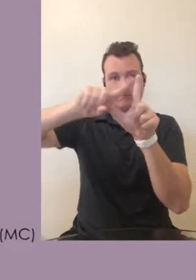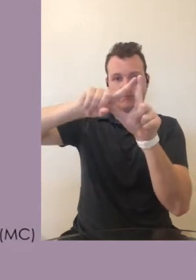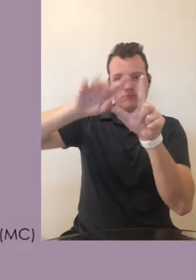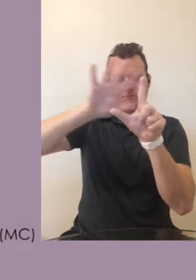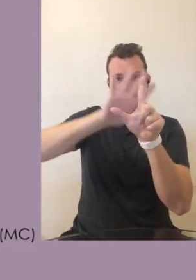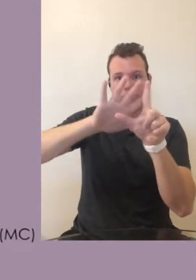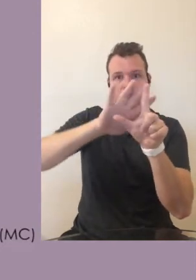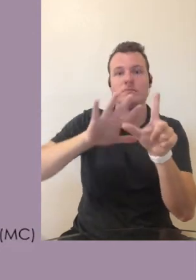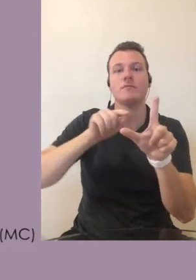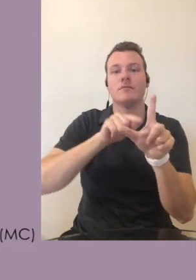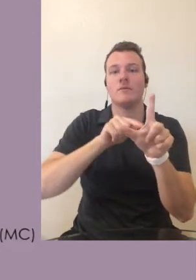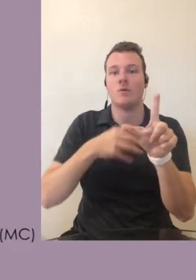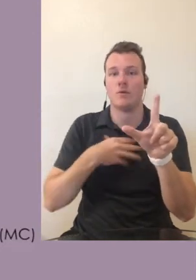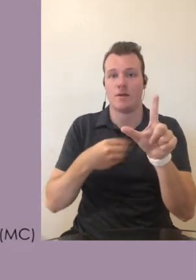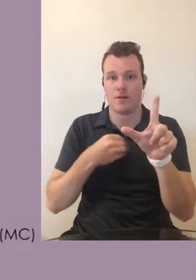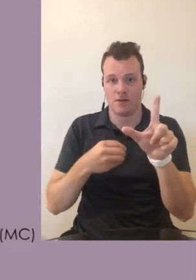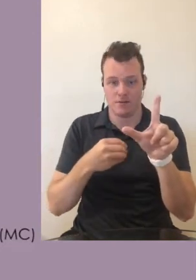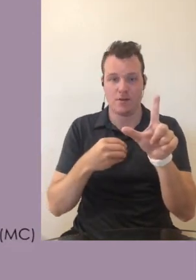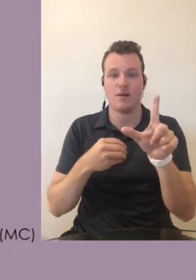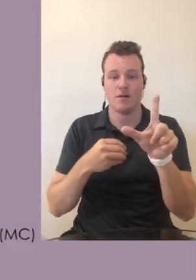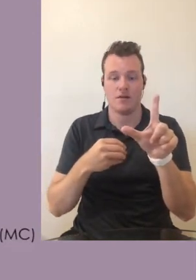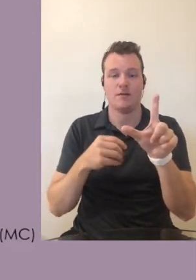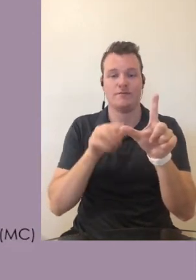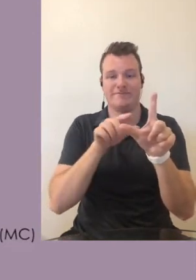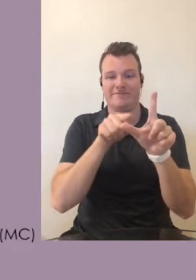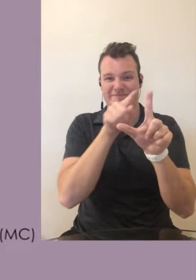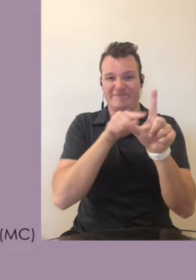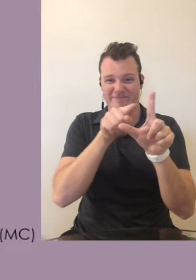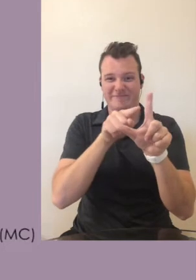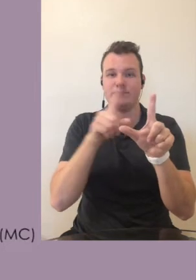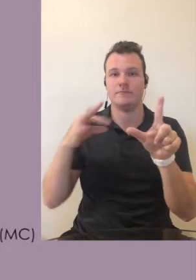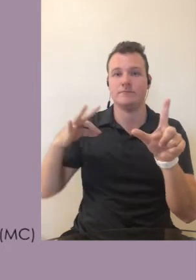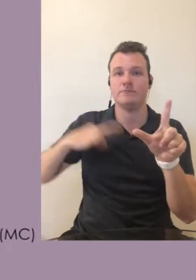is a triangle. In white, and that